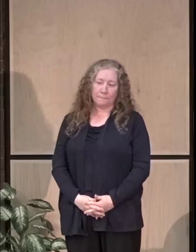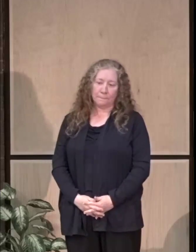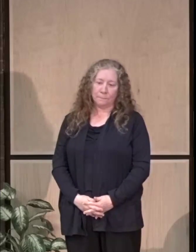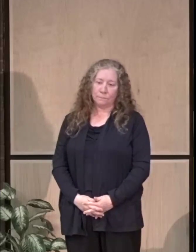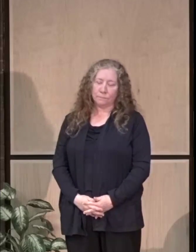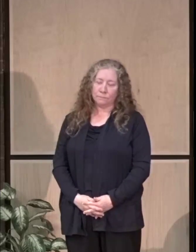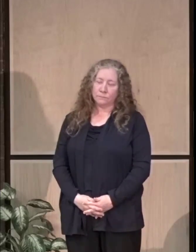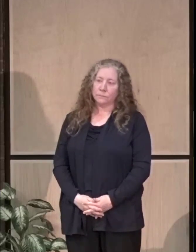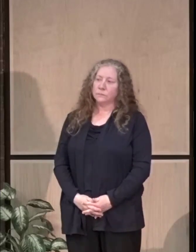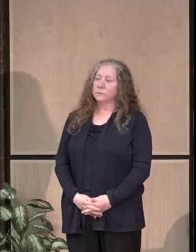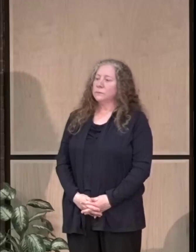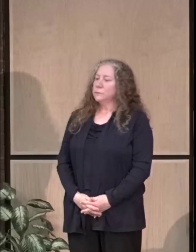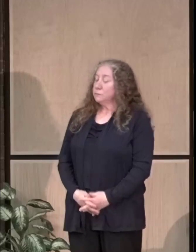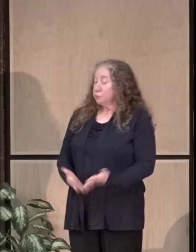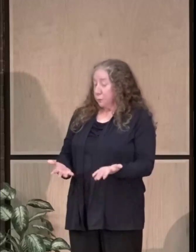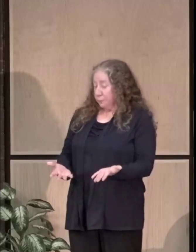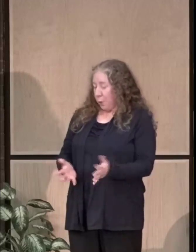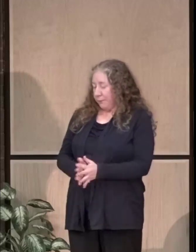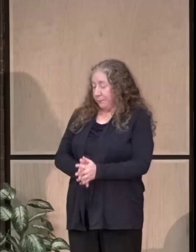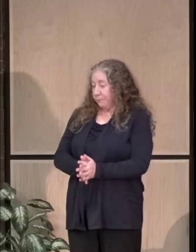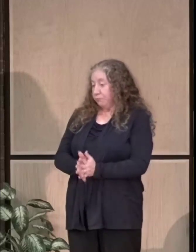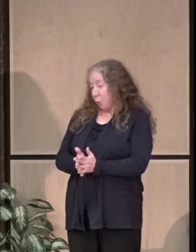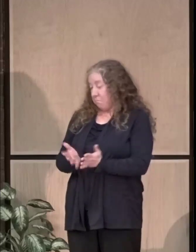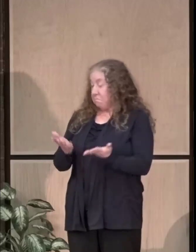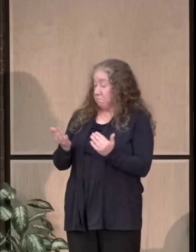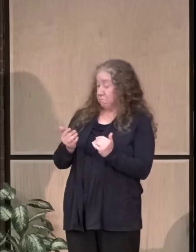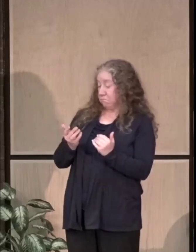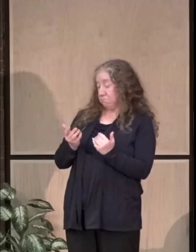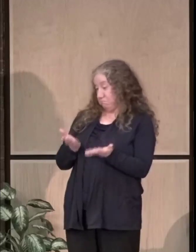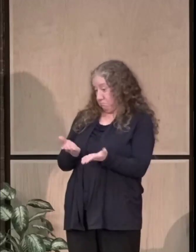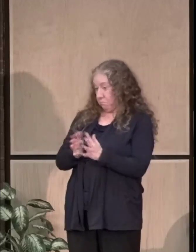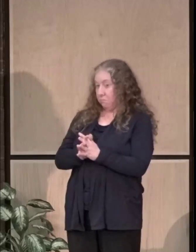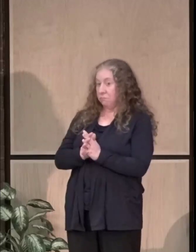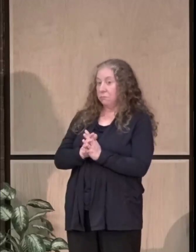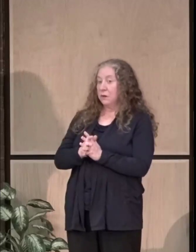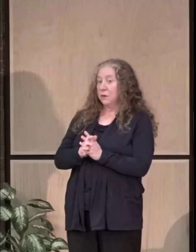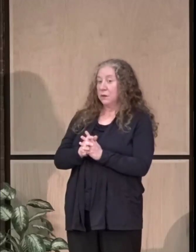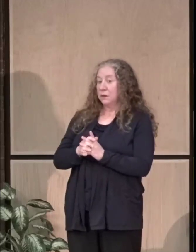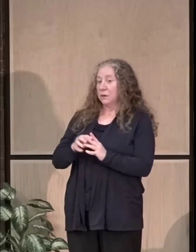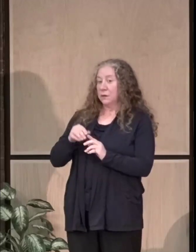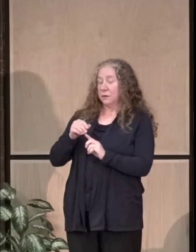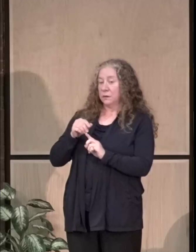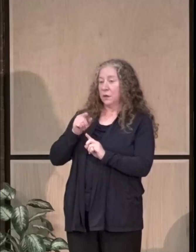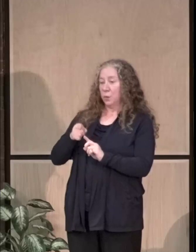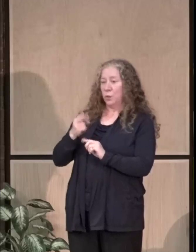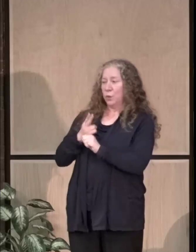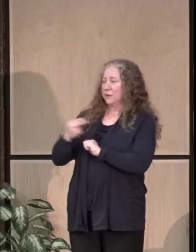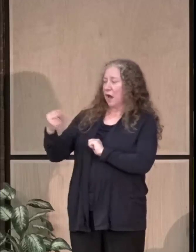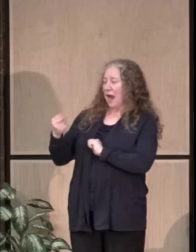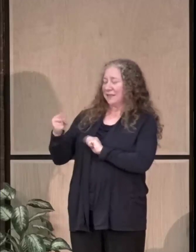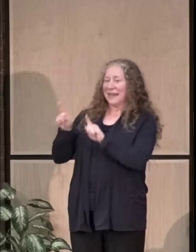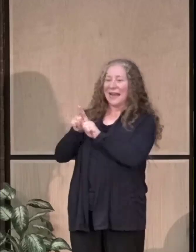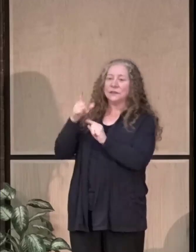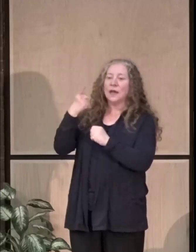Okay. So is it fair to say that you used Hodgson as a go-between between Card and the